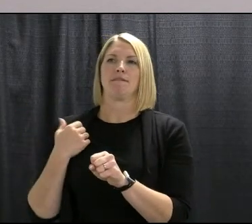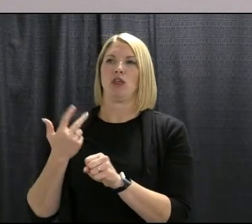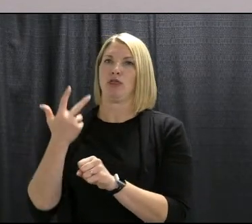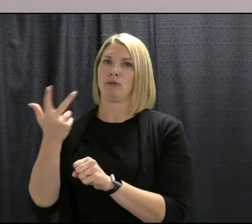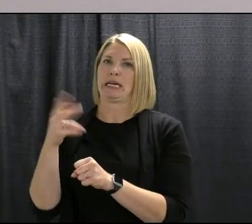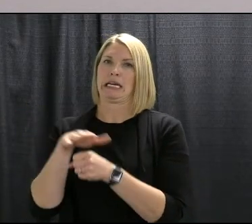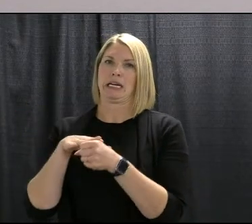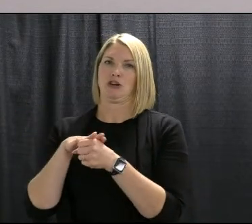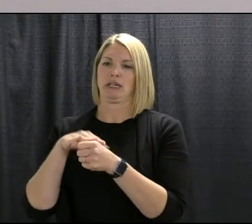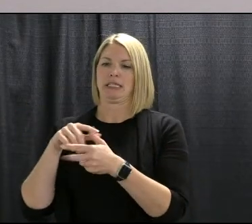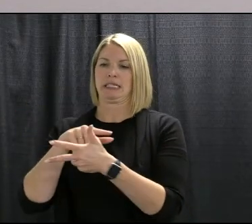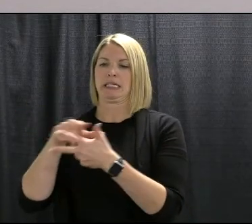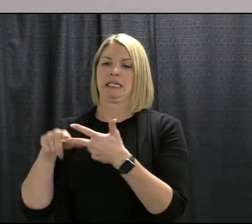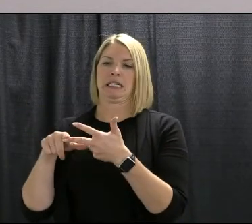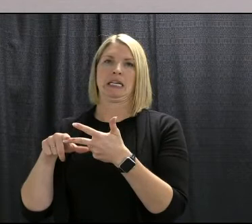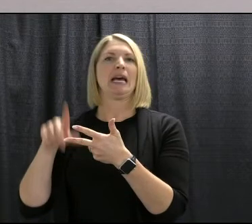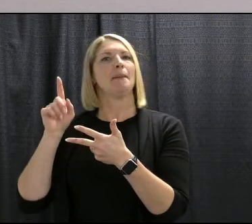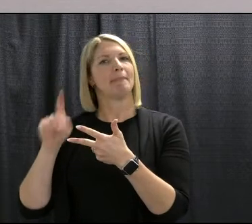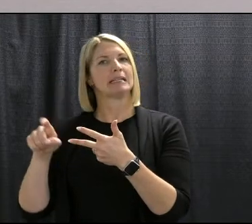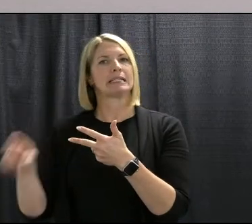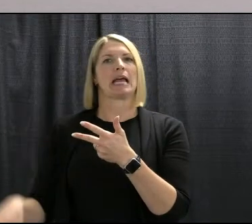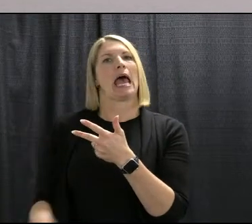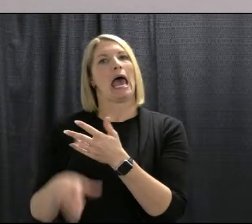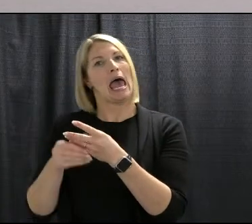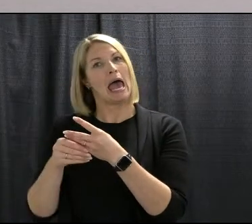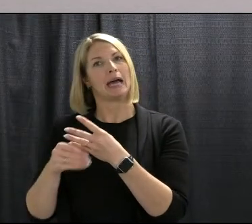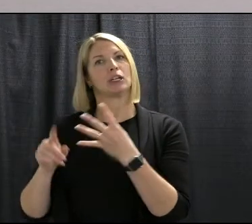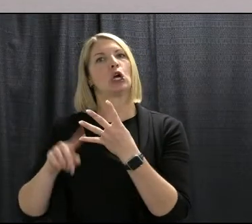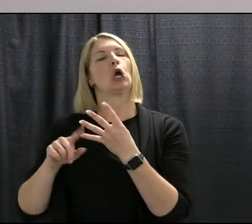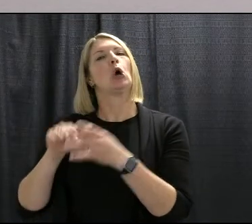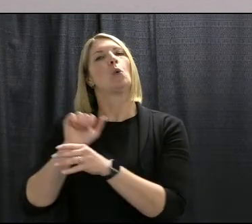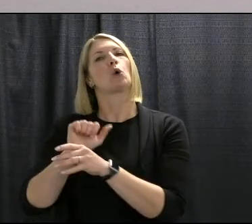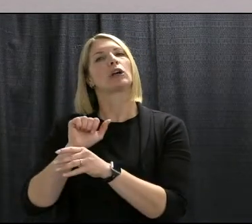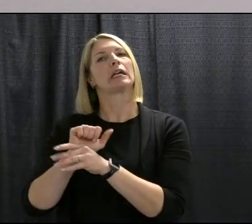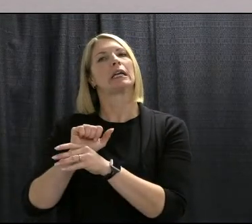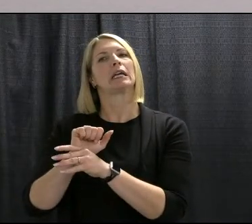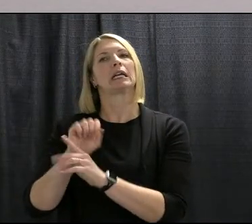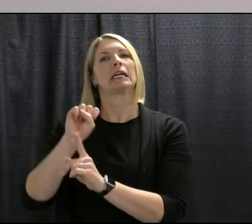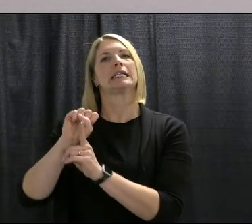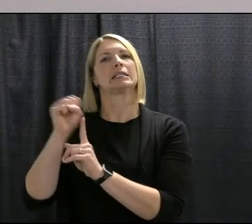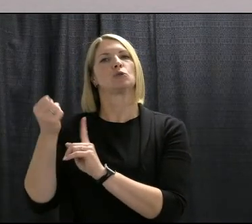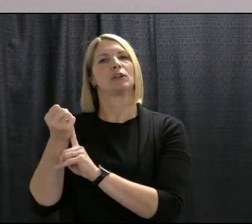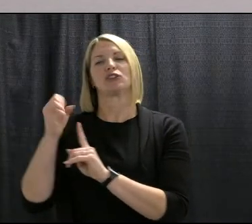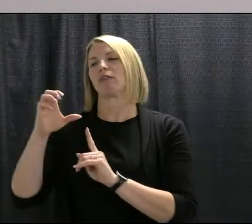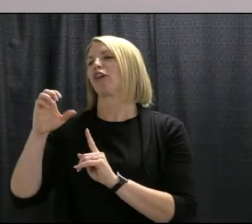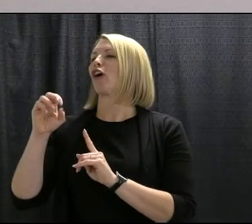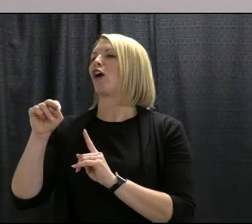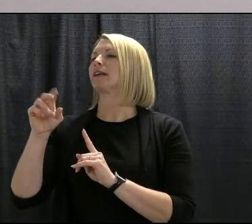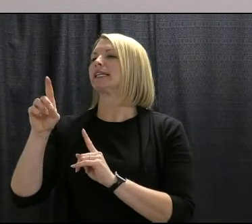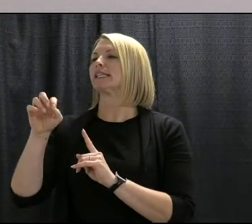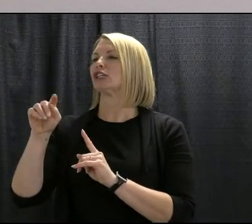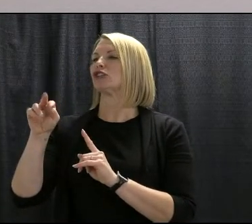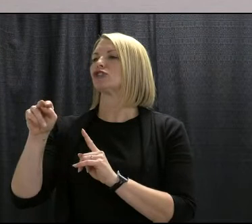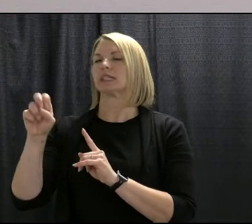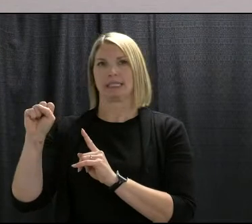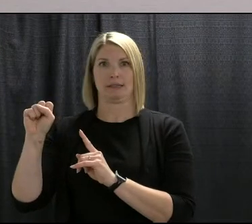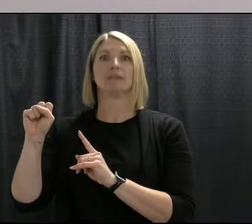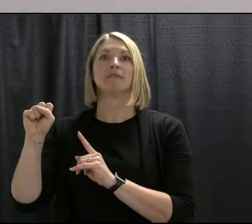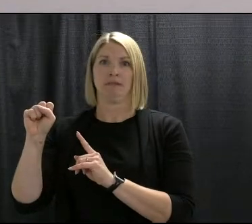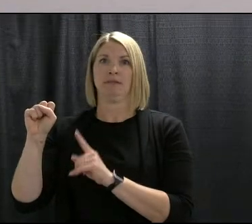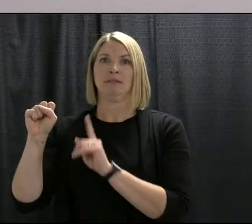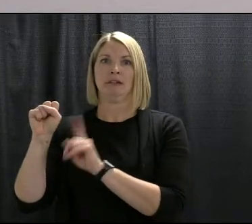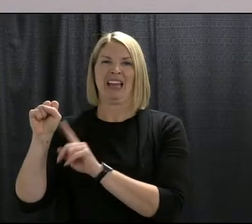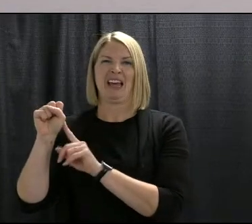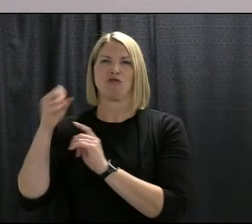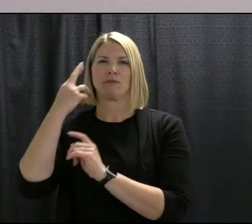We need to add working conditions and do a review for working conditions, and that is why we're allowing us